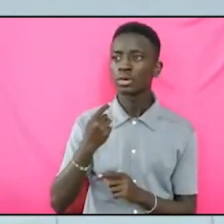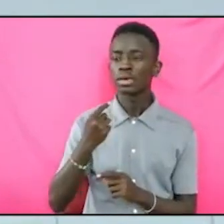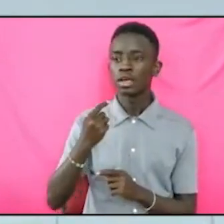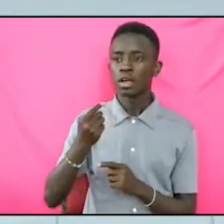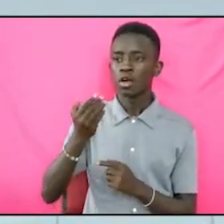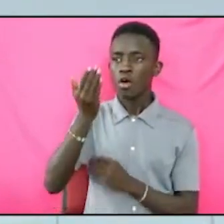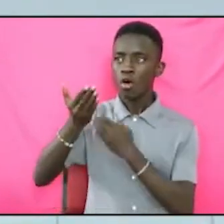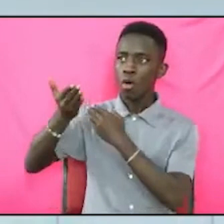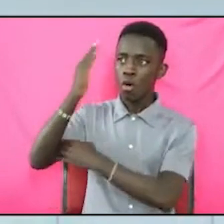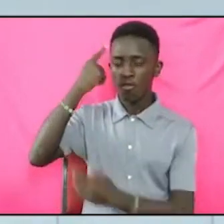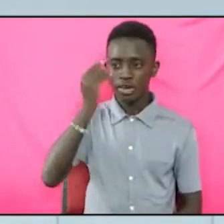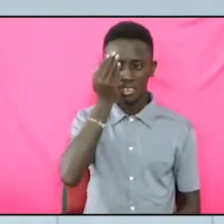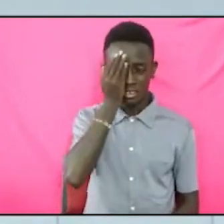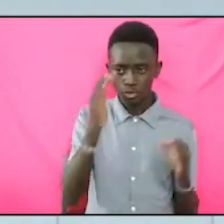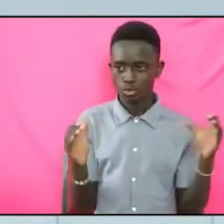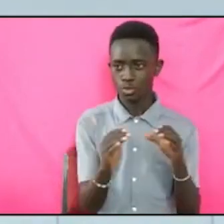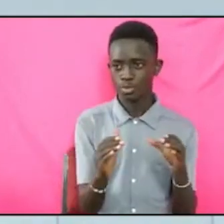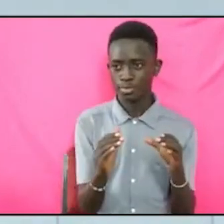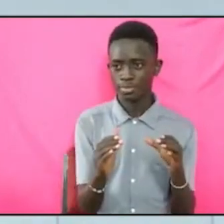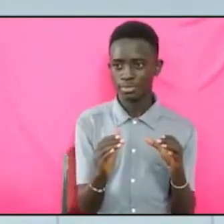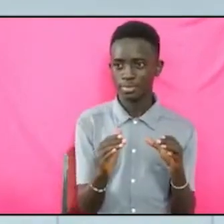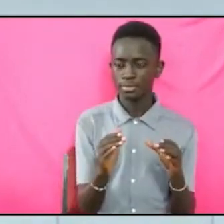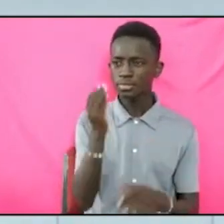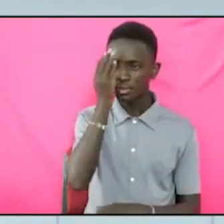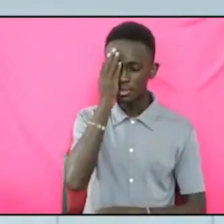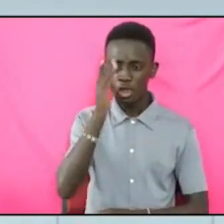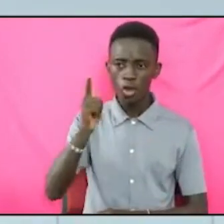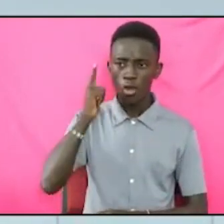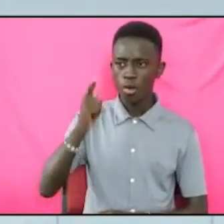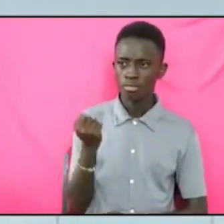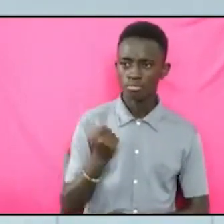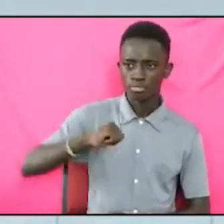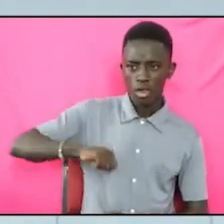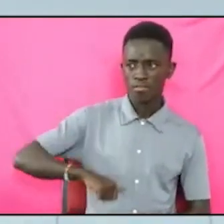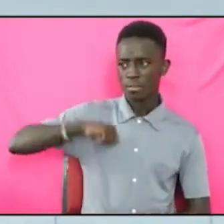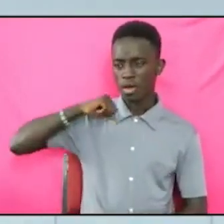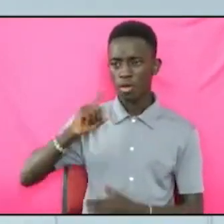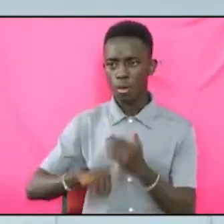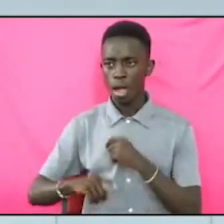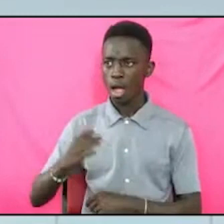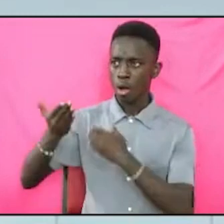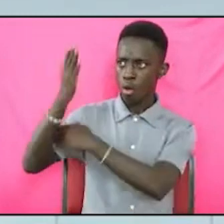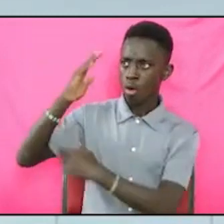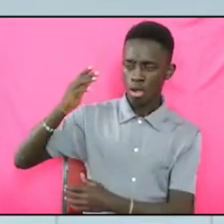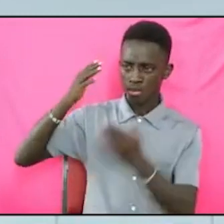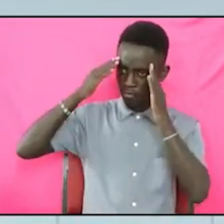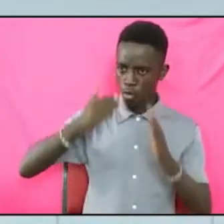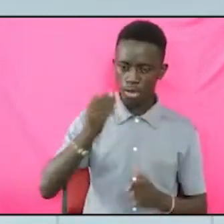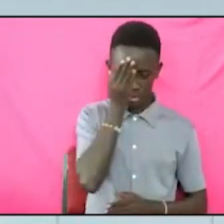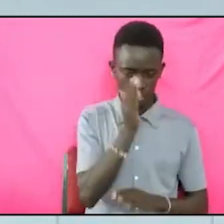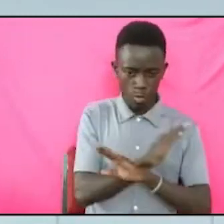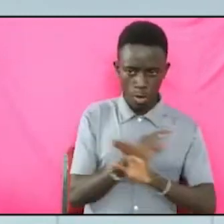the Israelites, and that is what the Israelites bragged about, that this is our God. In case of conflict, he will stand